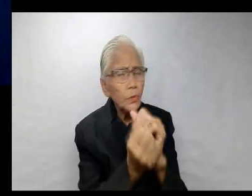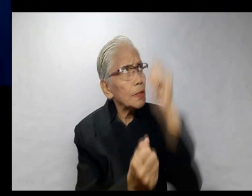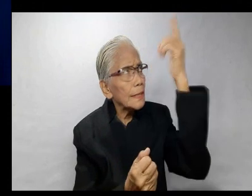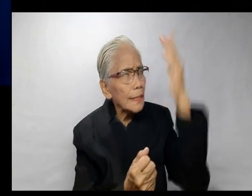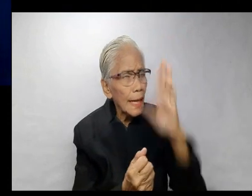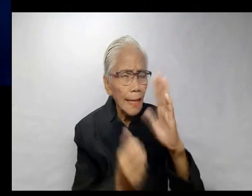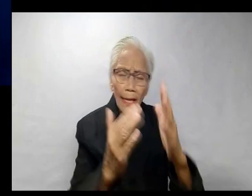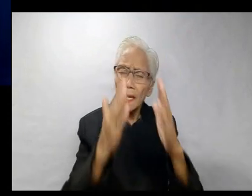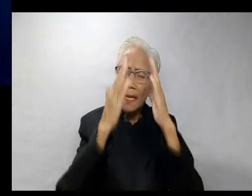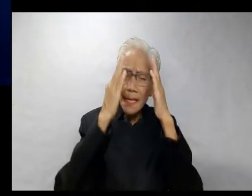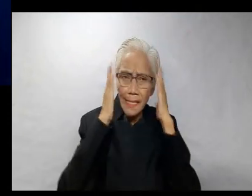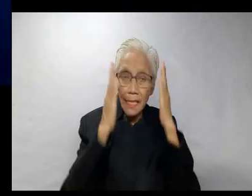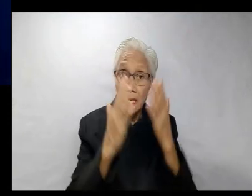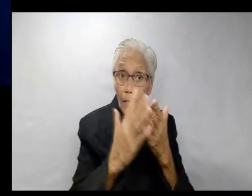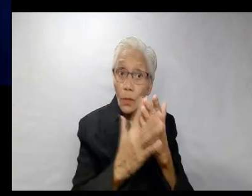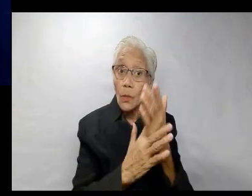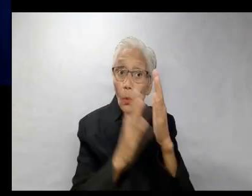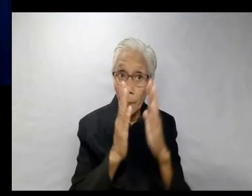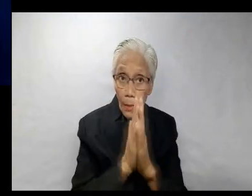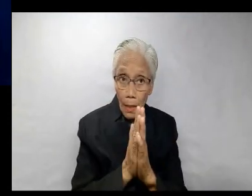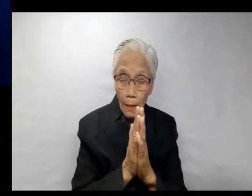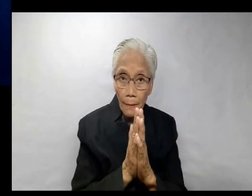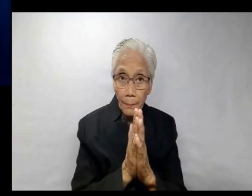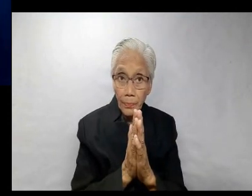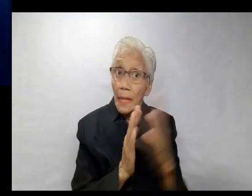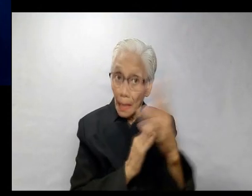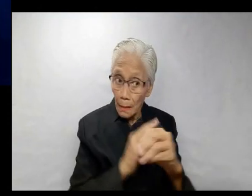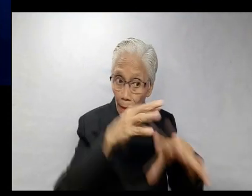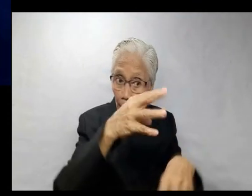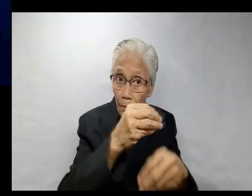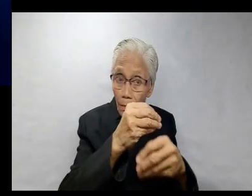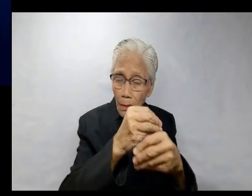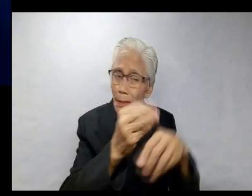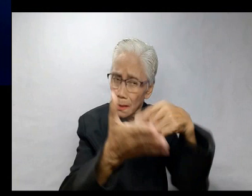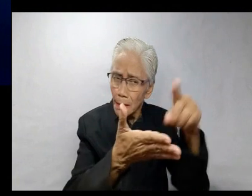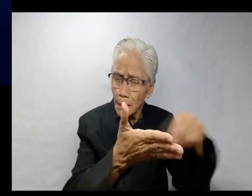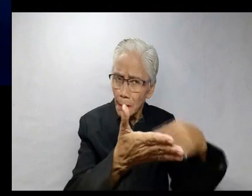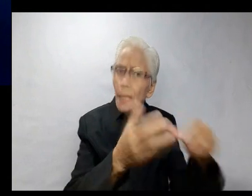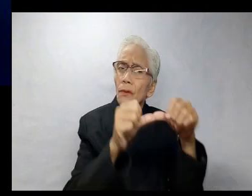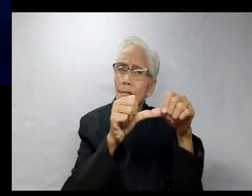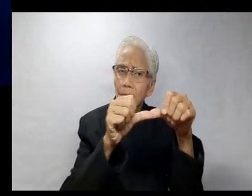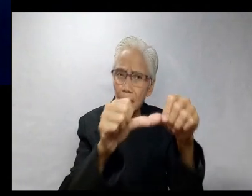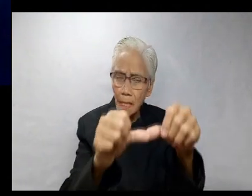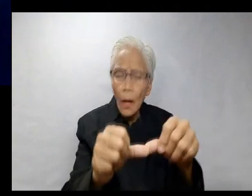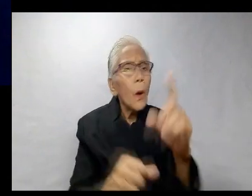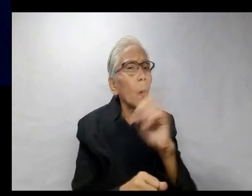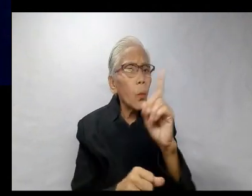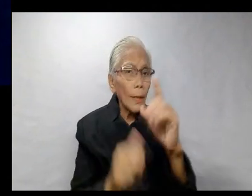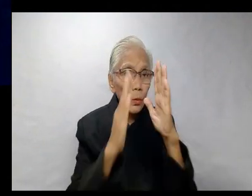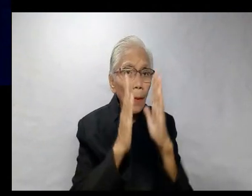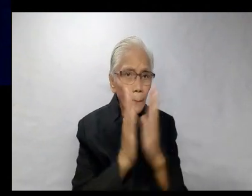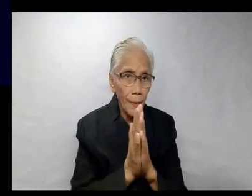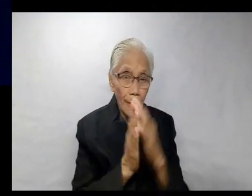and listening to God through prayer. Plus, let us check the consistency in what